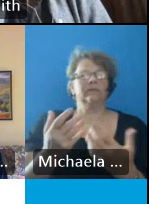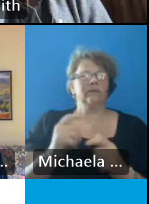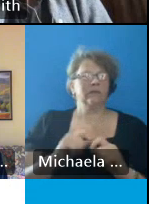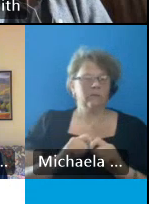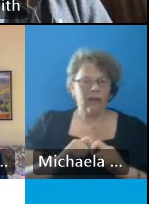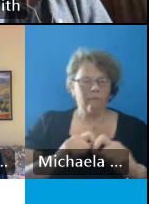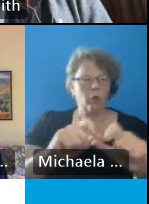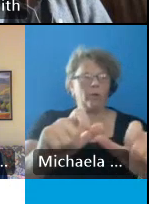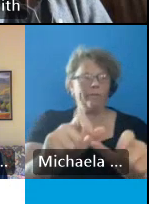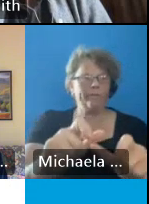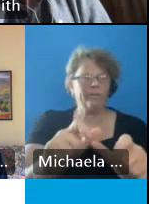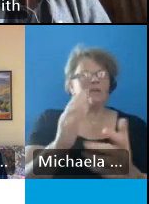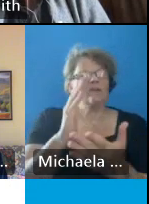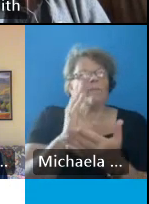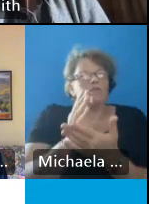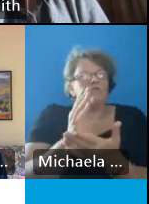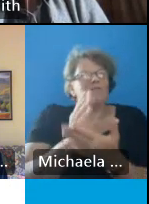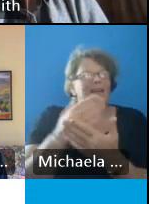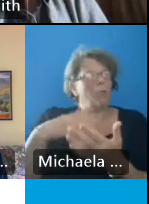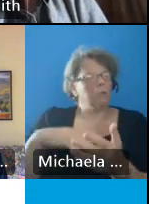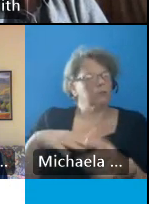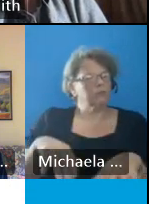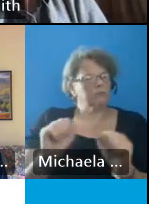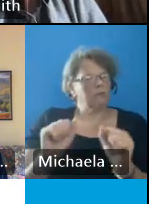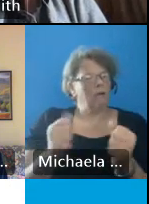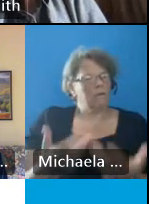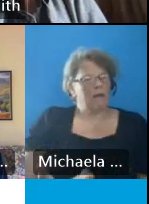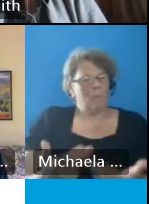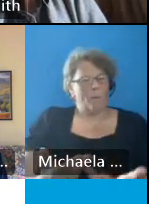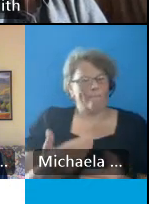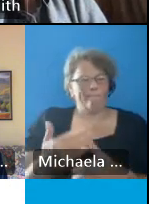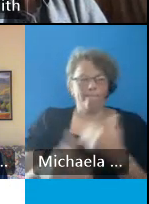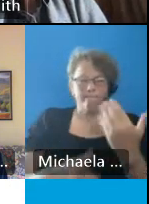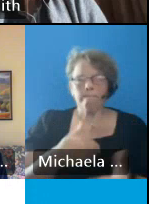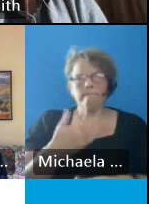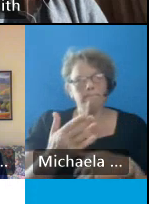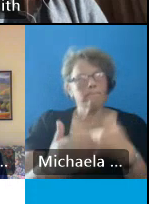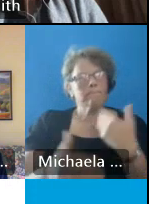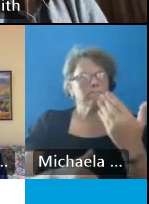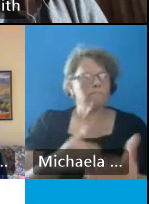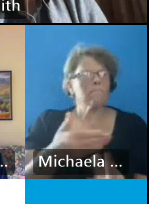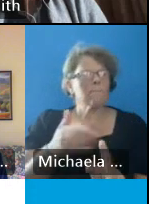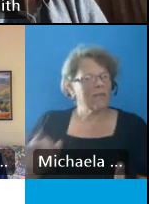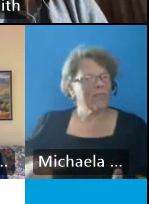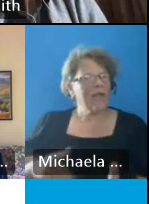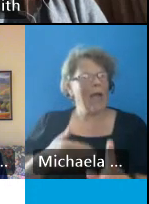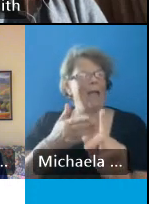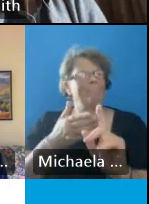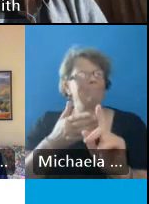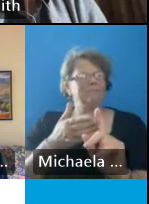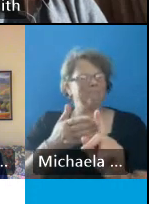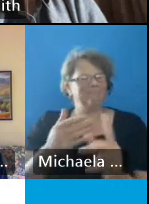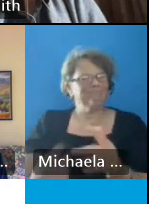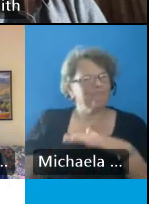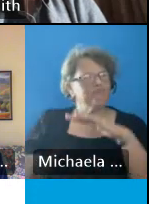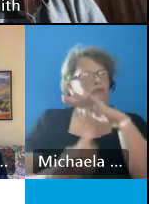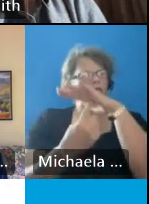but we do really want to now start taking forward some of these strategic aims and priorities that are set out within